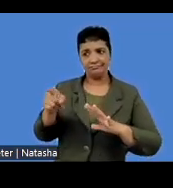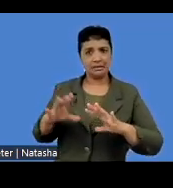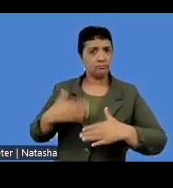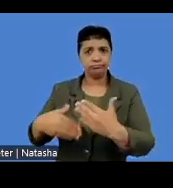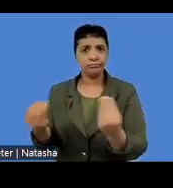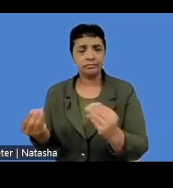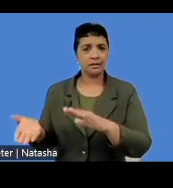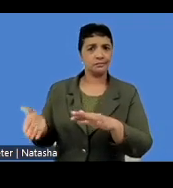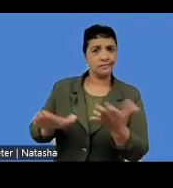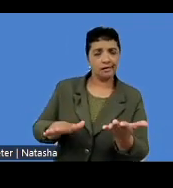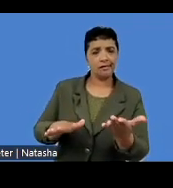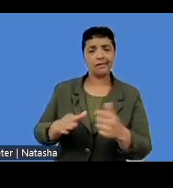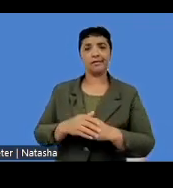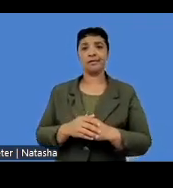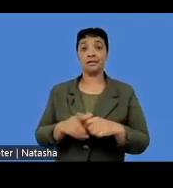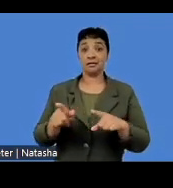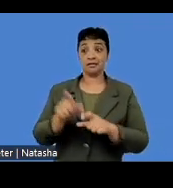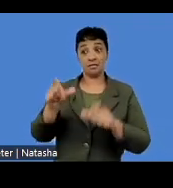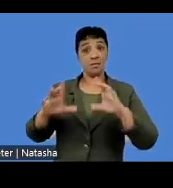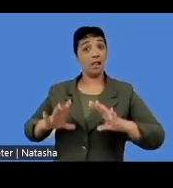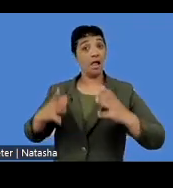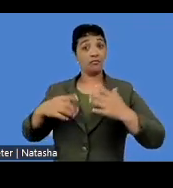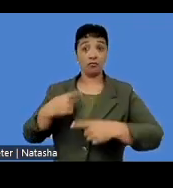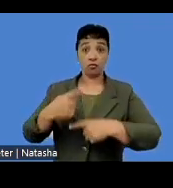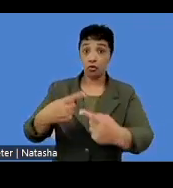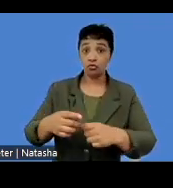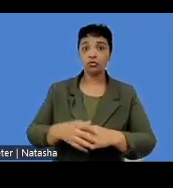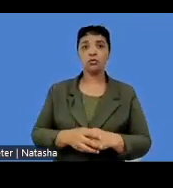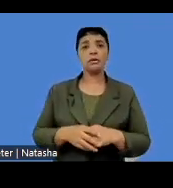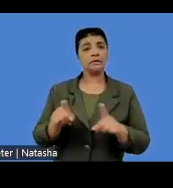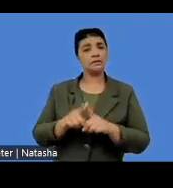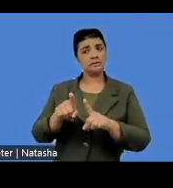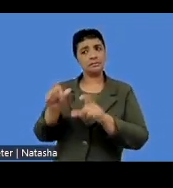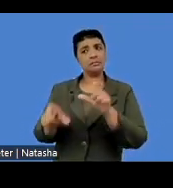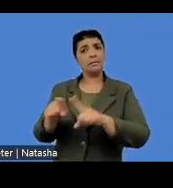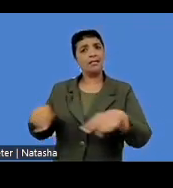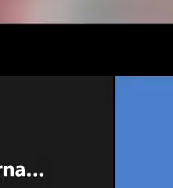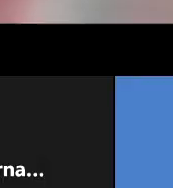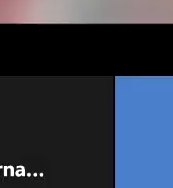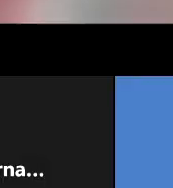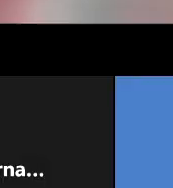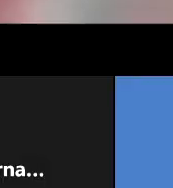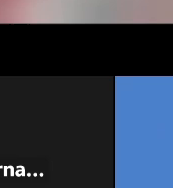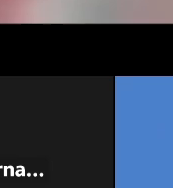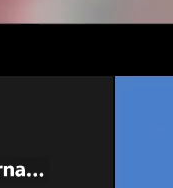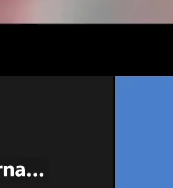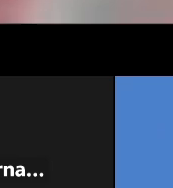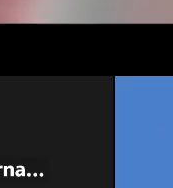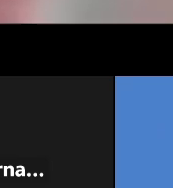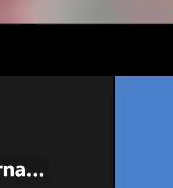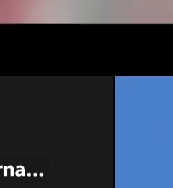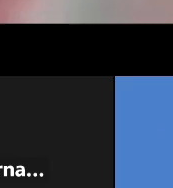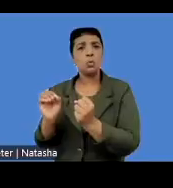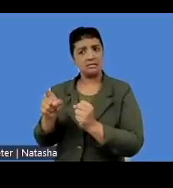persons who have survived from suicide, and their loved ones. Let me, in conclusion,